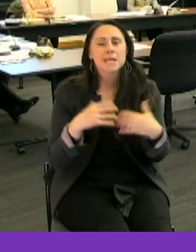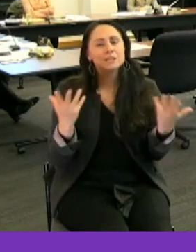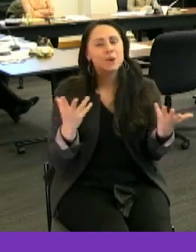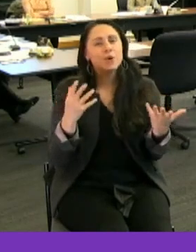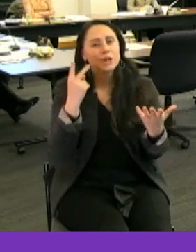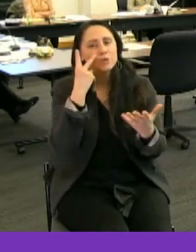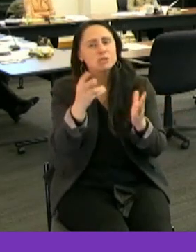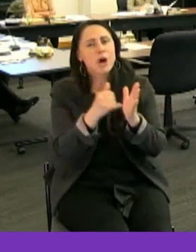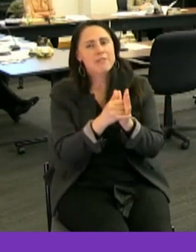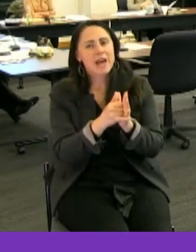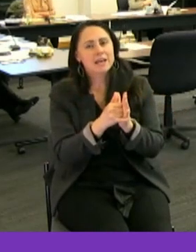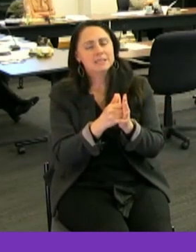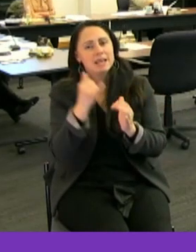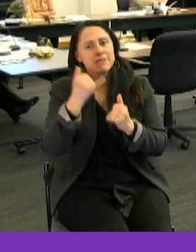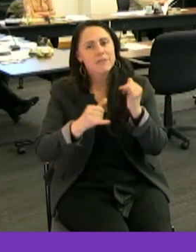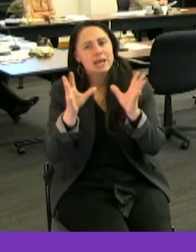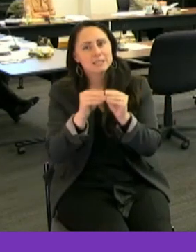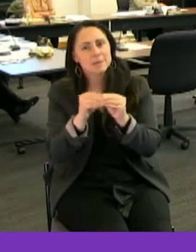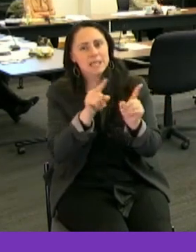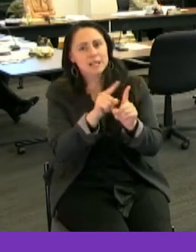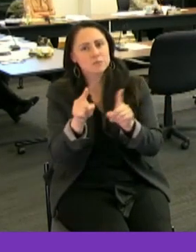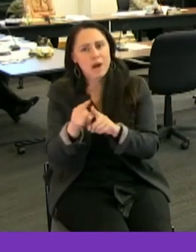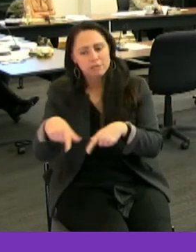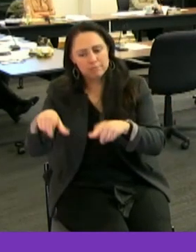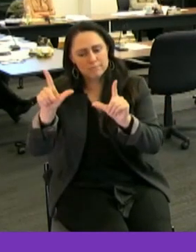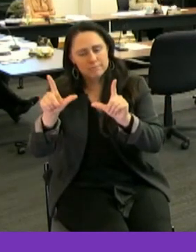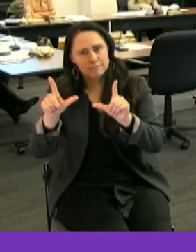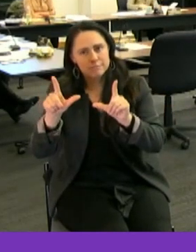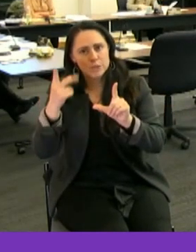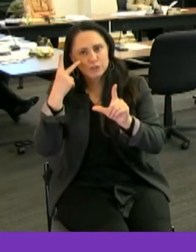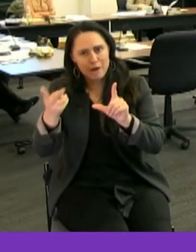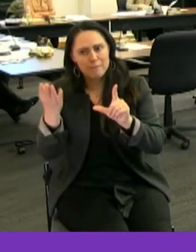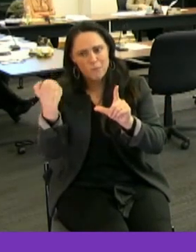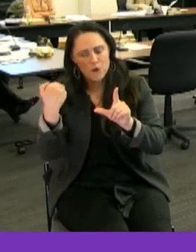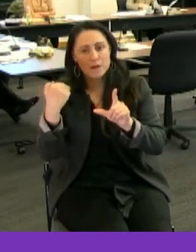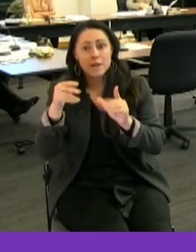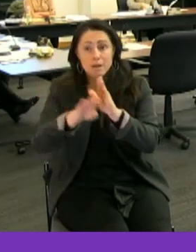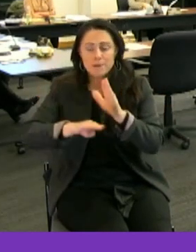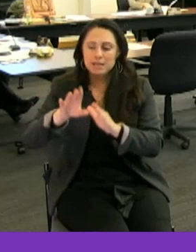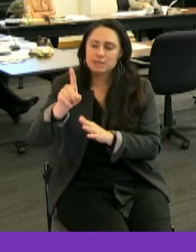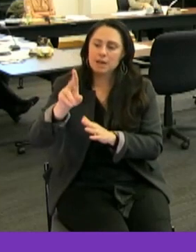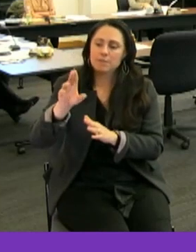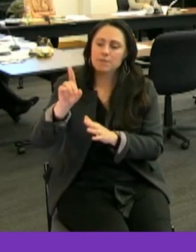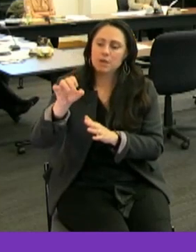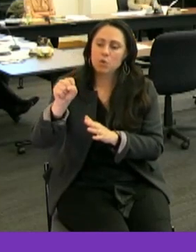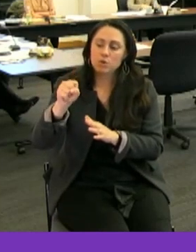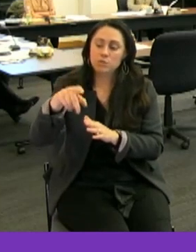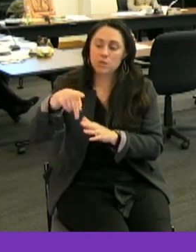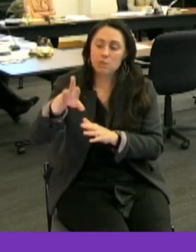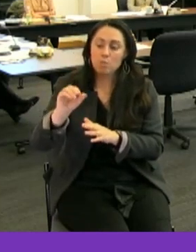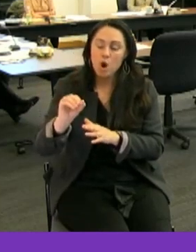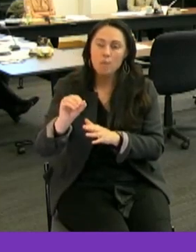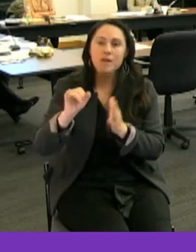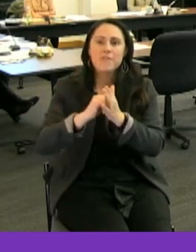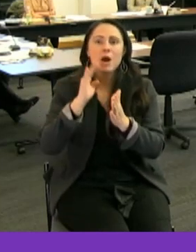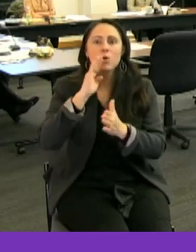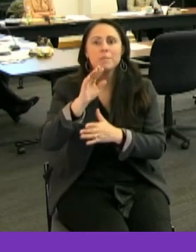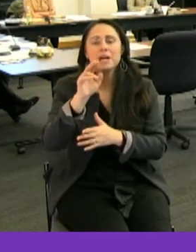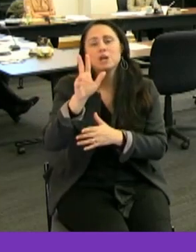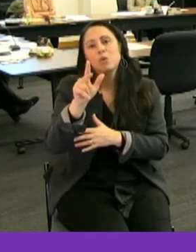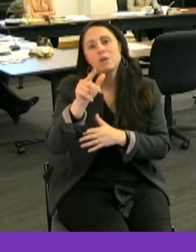So you saw this slide at the last meeting as well. Based on the Kudo Pro, that would